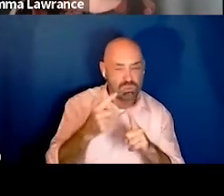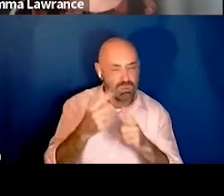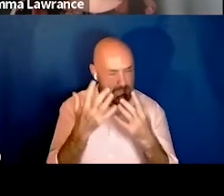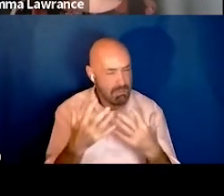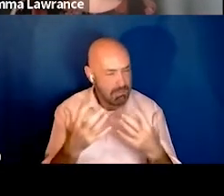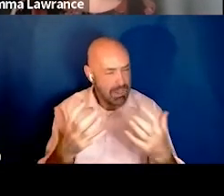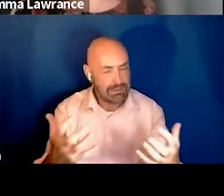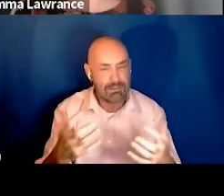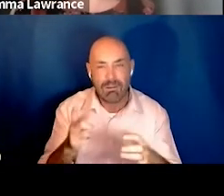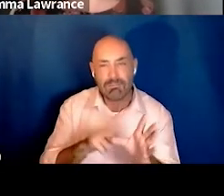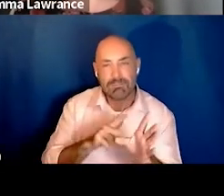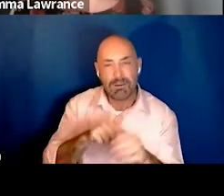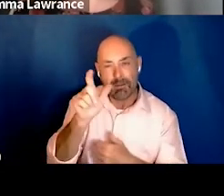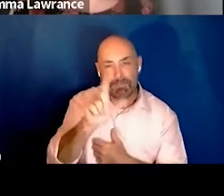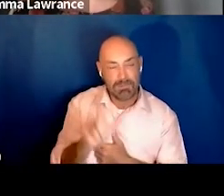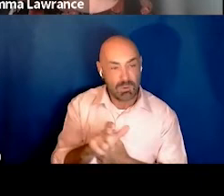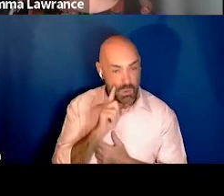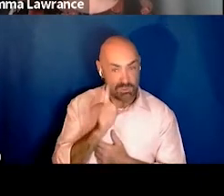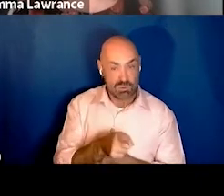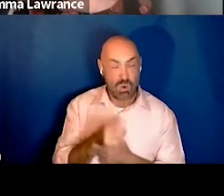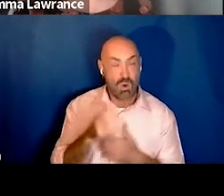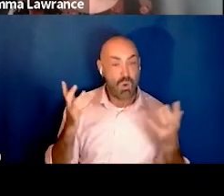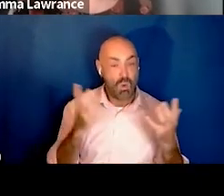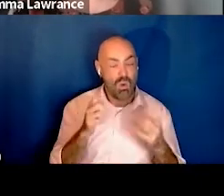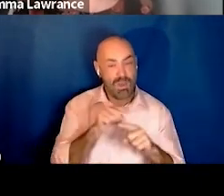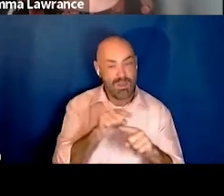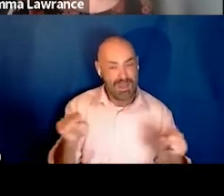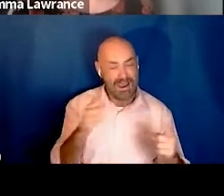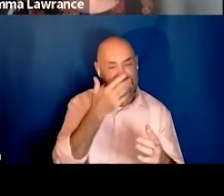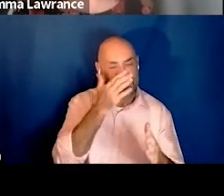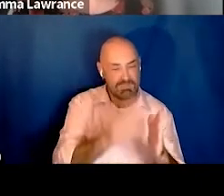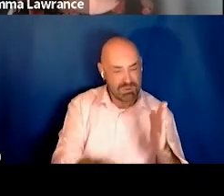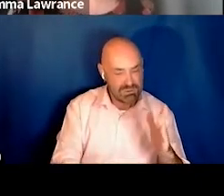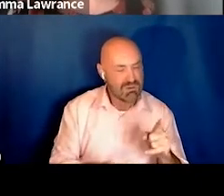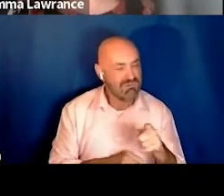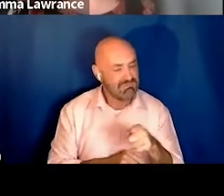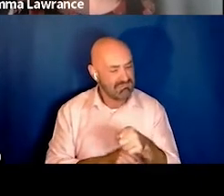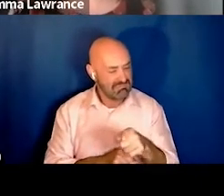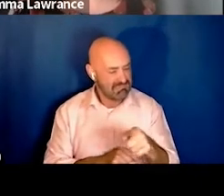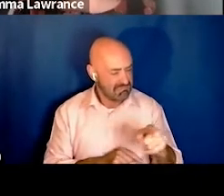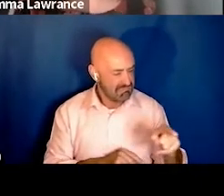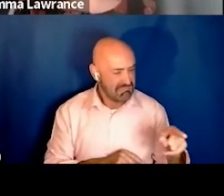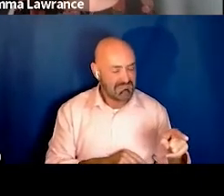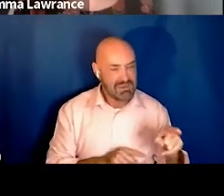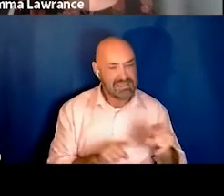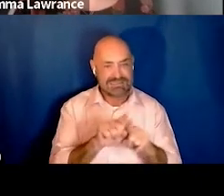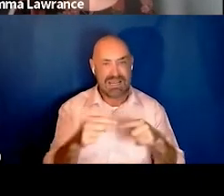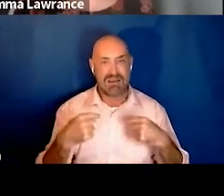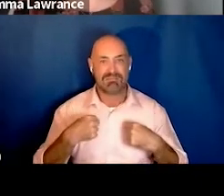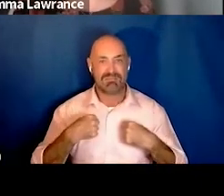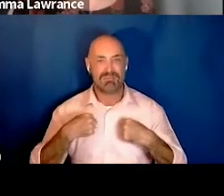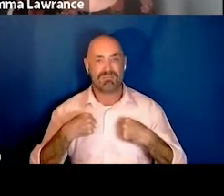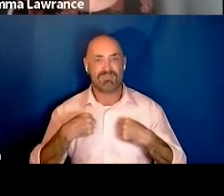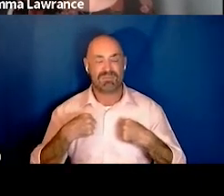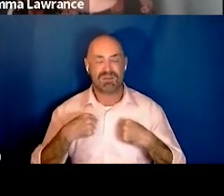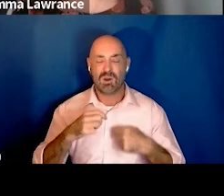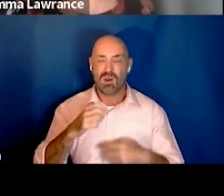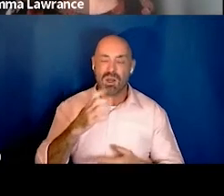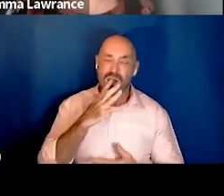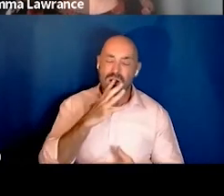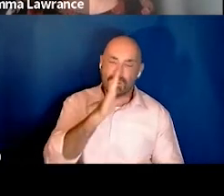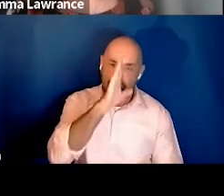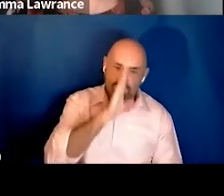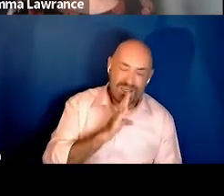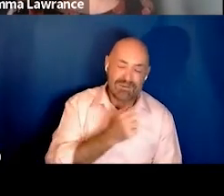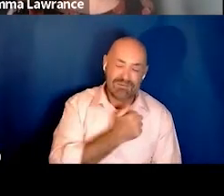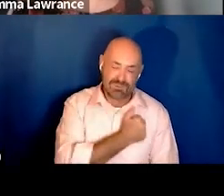people, we saw their experiences reflected the experiences I had of feeling this grief, this anguish,